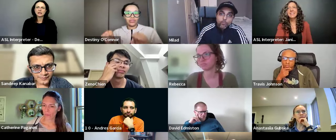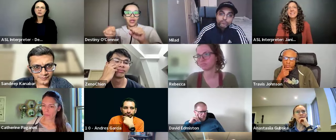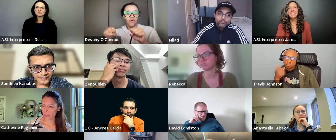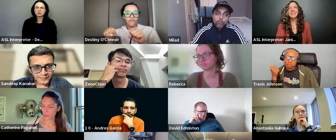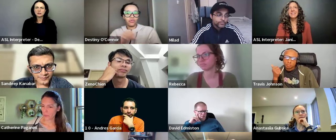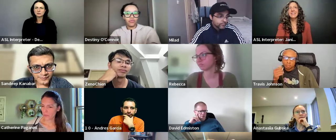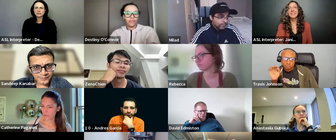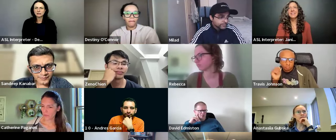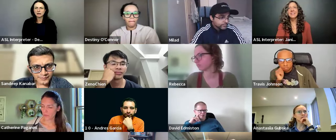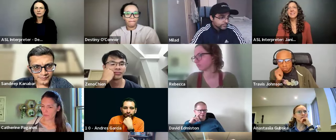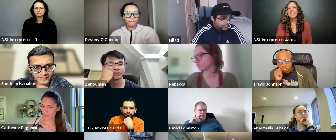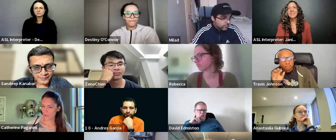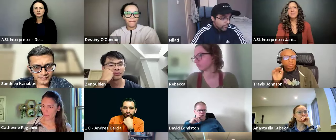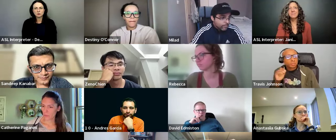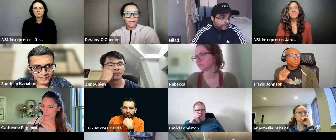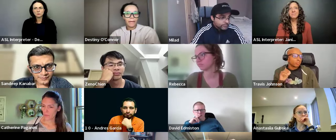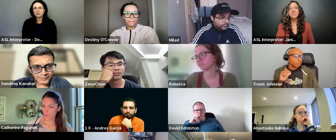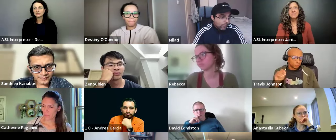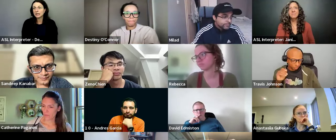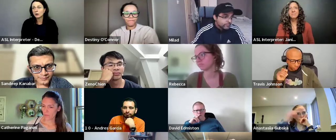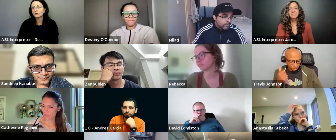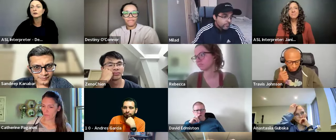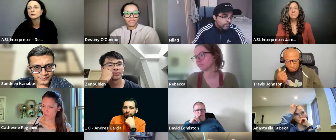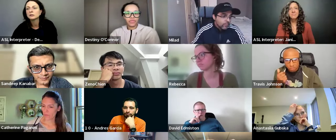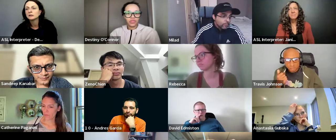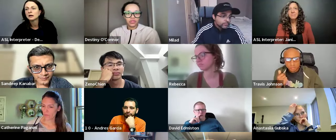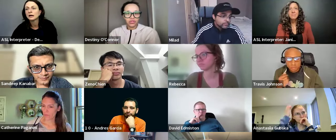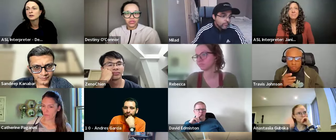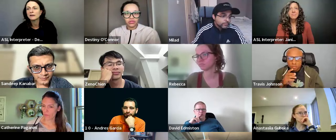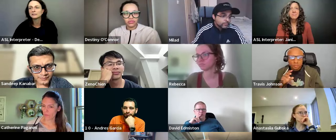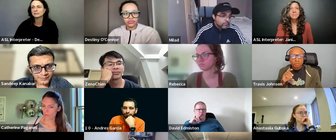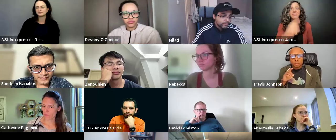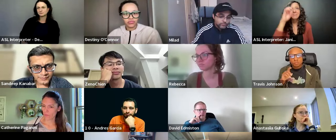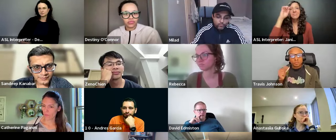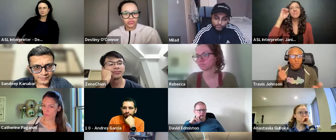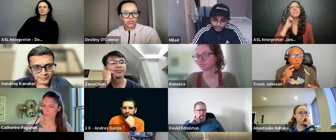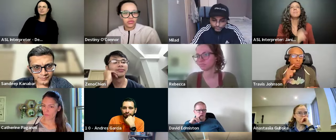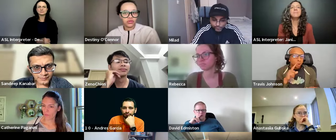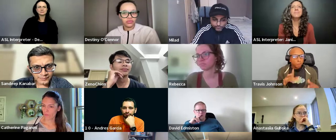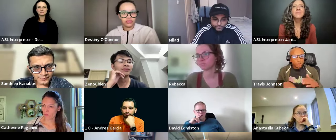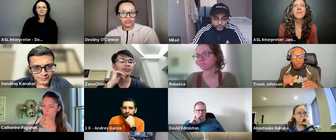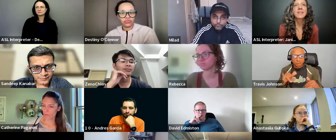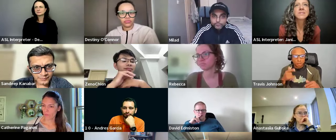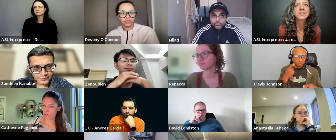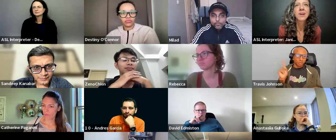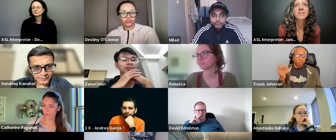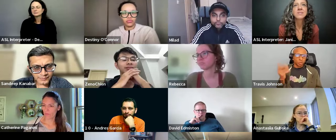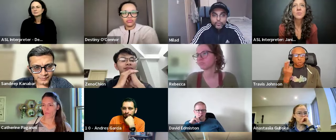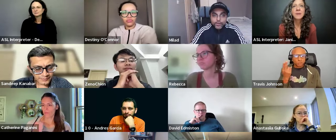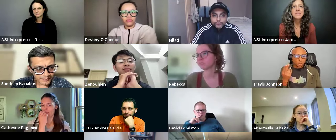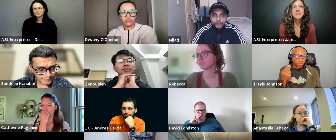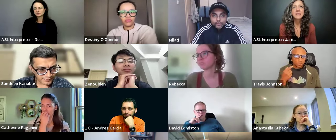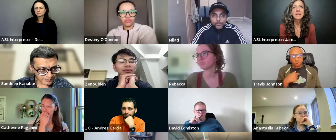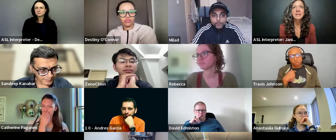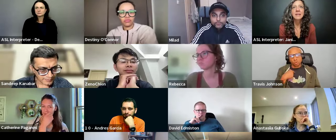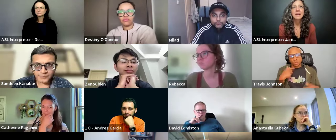the language glossary. So would you like to take over, Travis? Yeah, this is Travis.